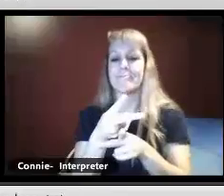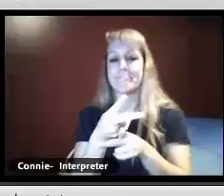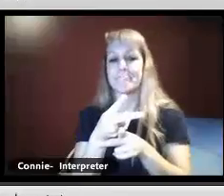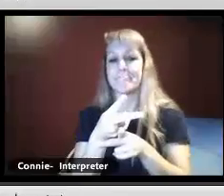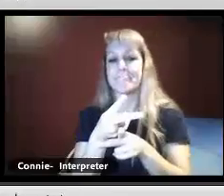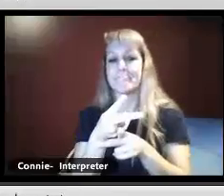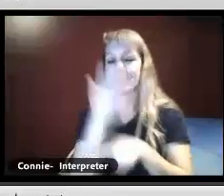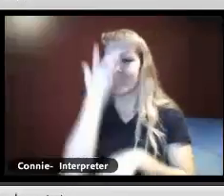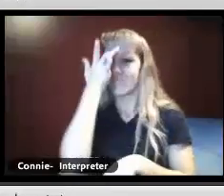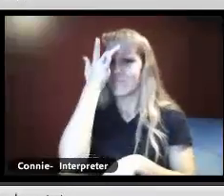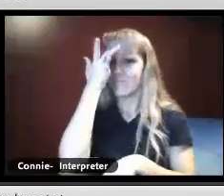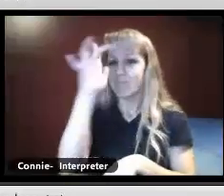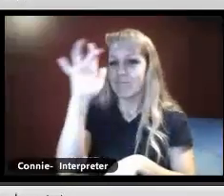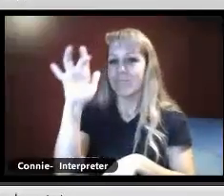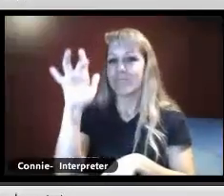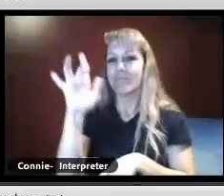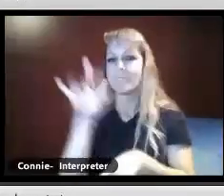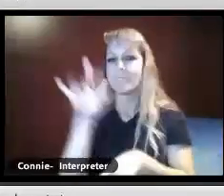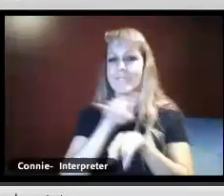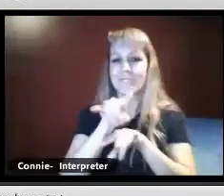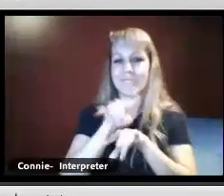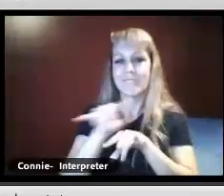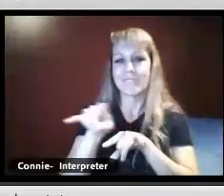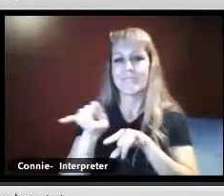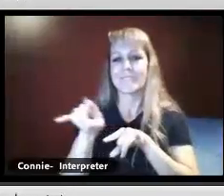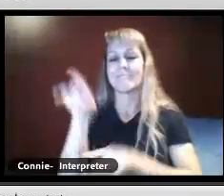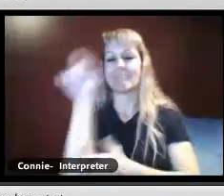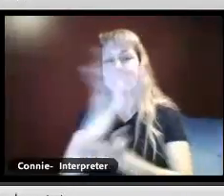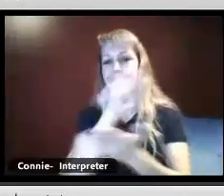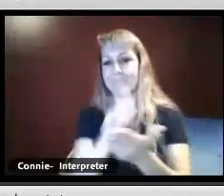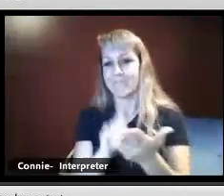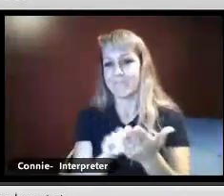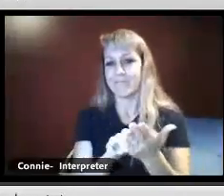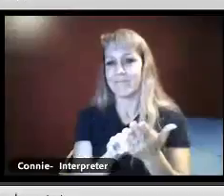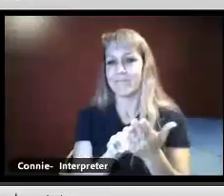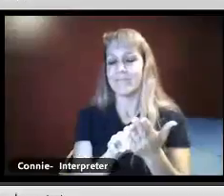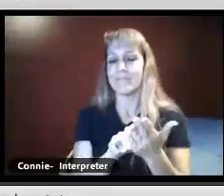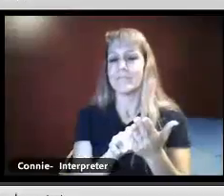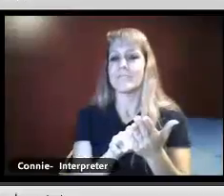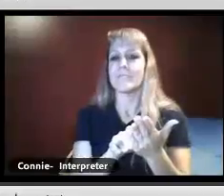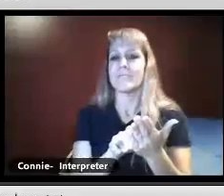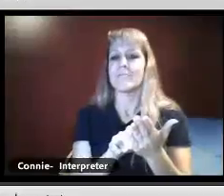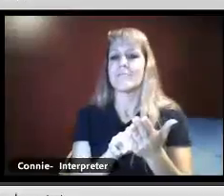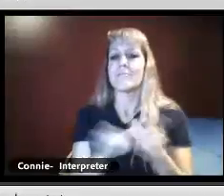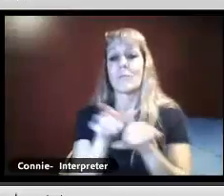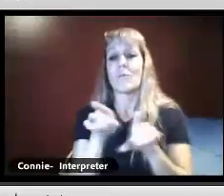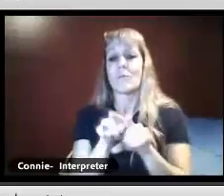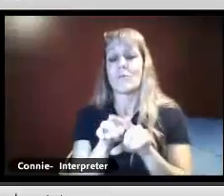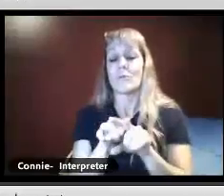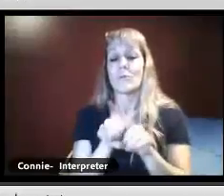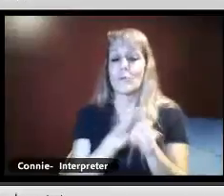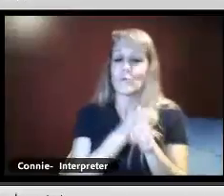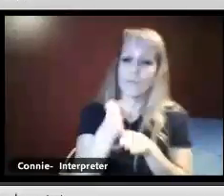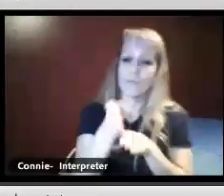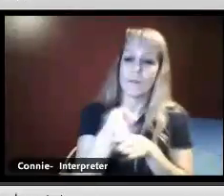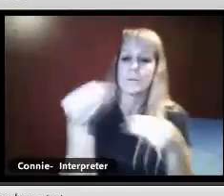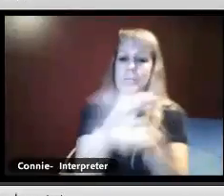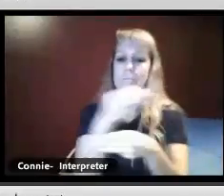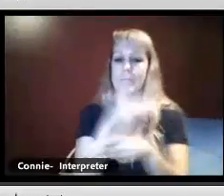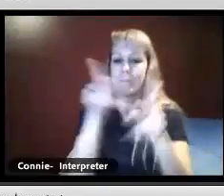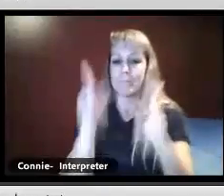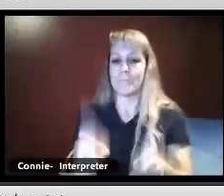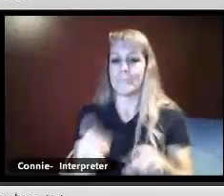very clever satiric writing, and he went on to having a career as a mathematician. So check